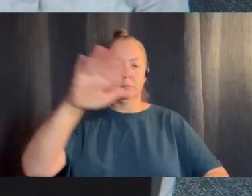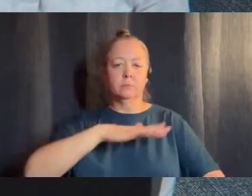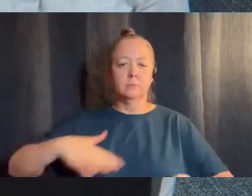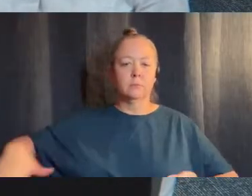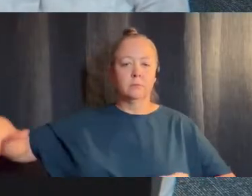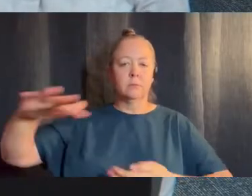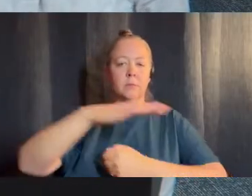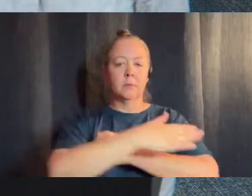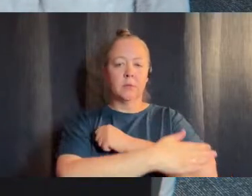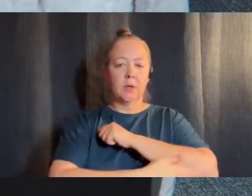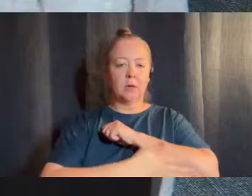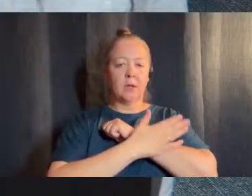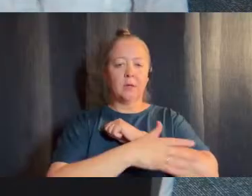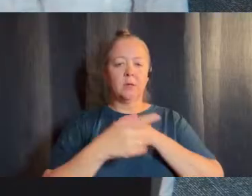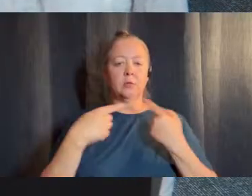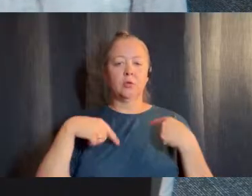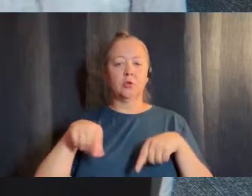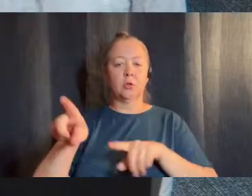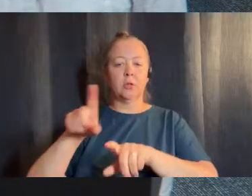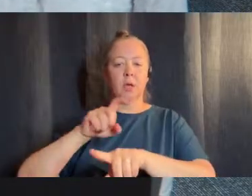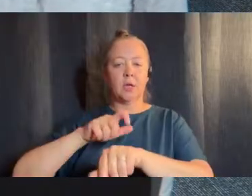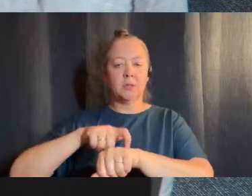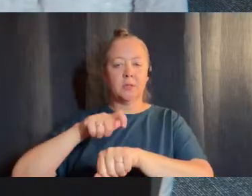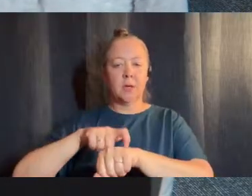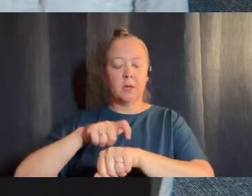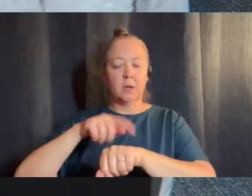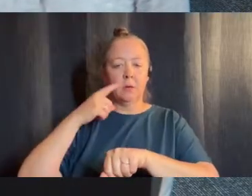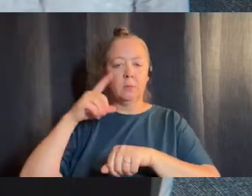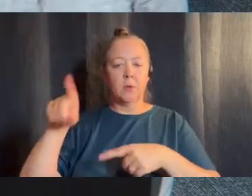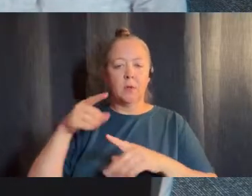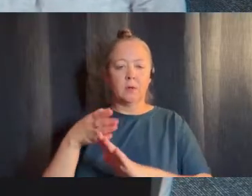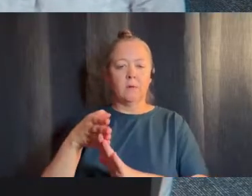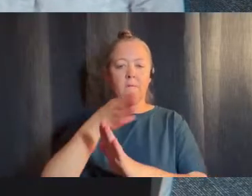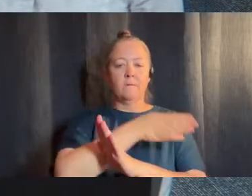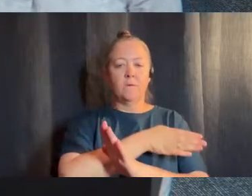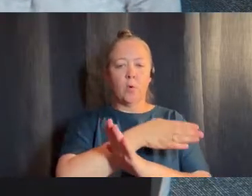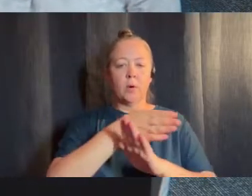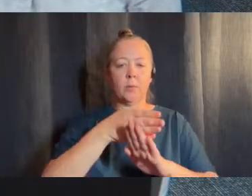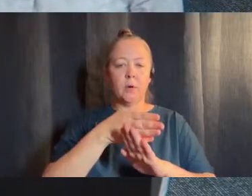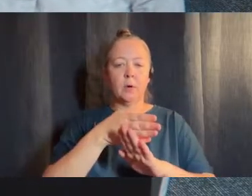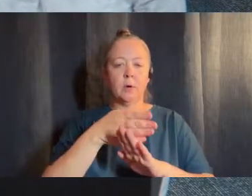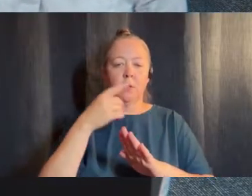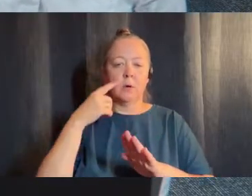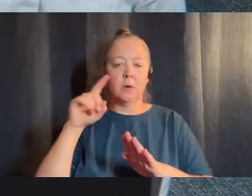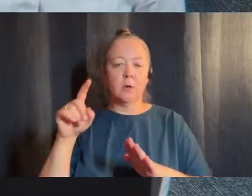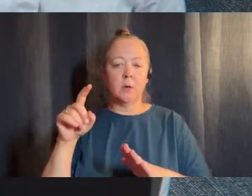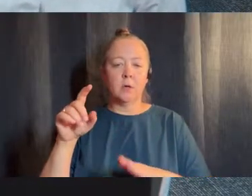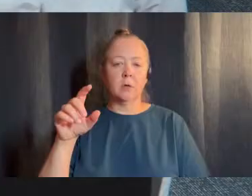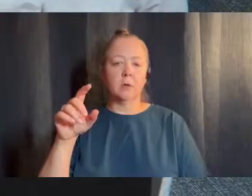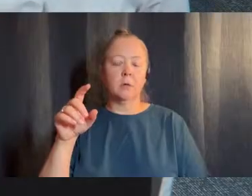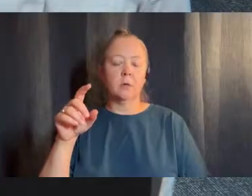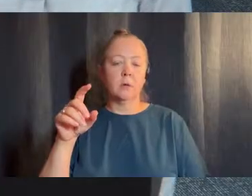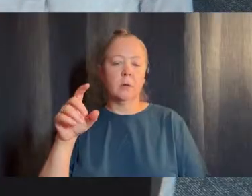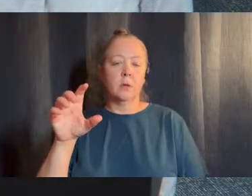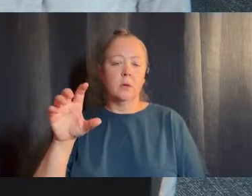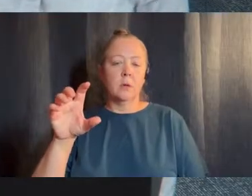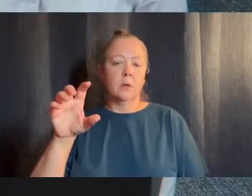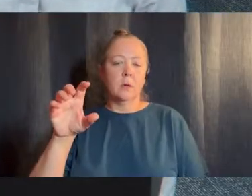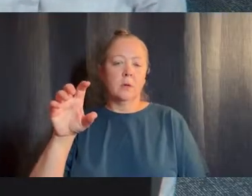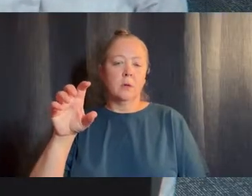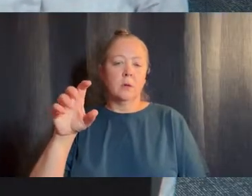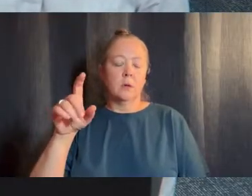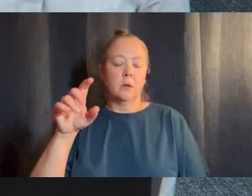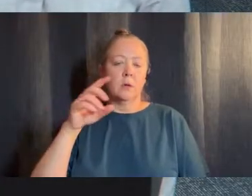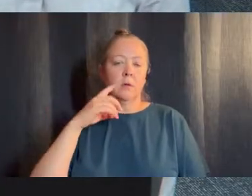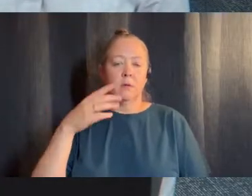county executive made the statement that she did not support annexation at that time, I shared